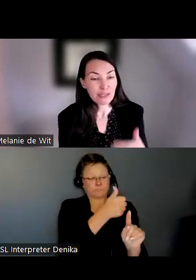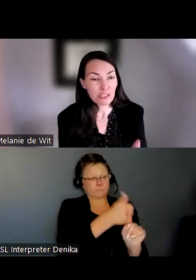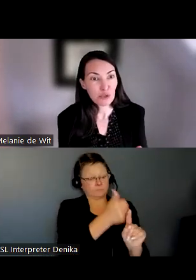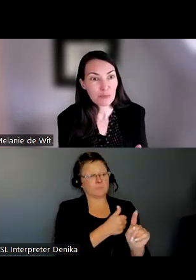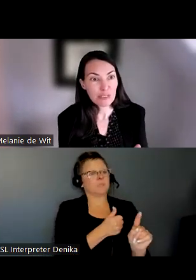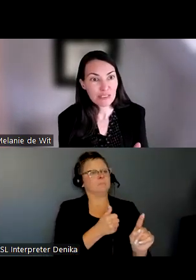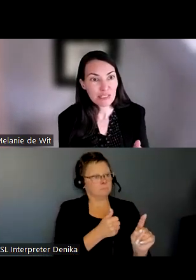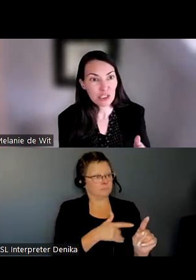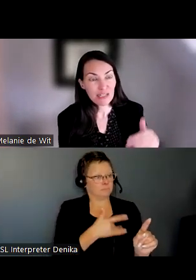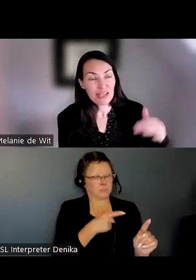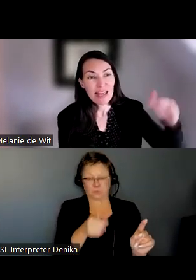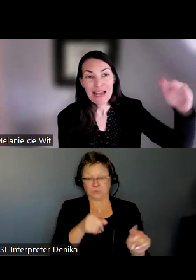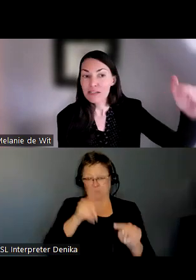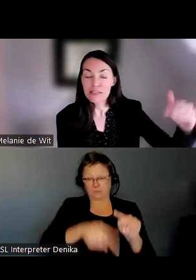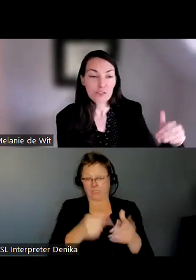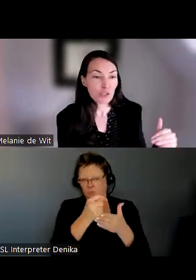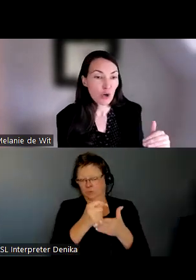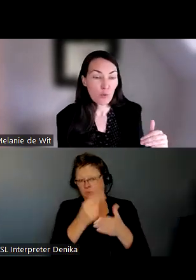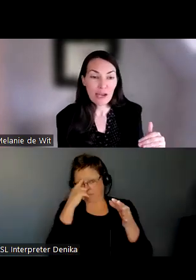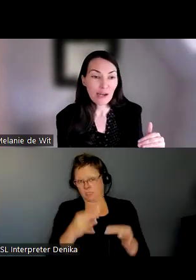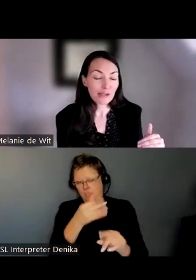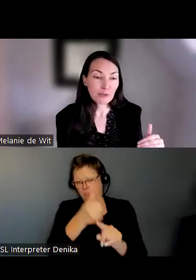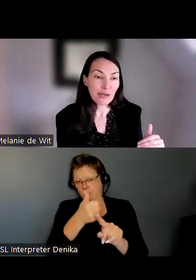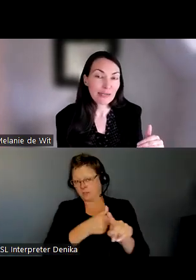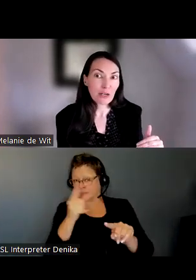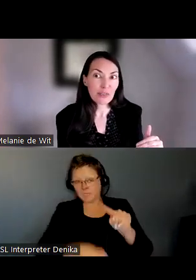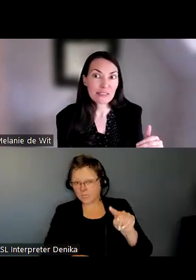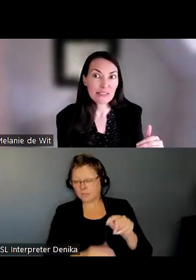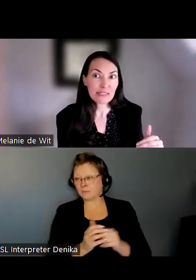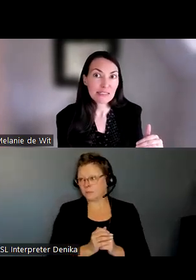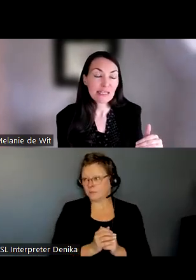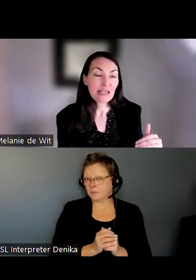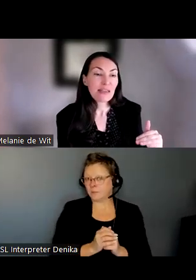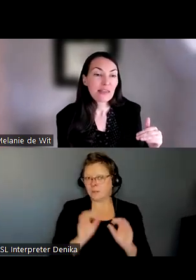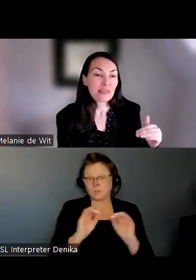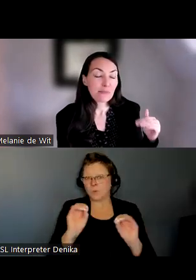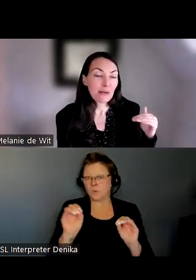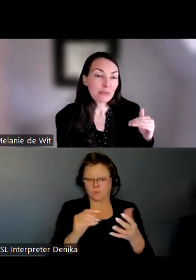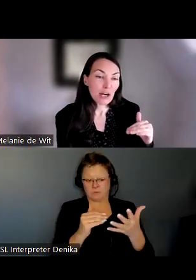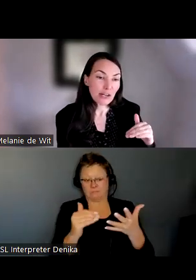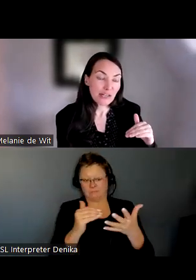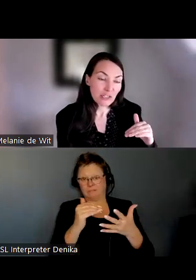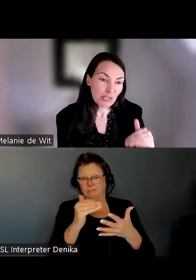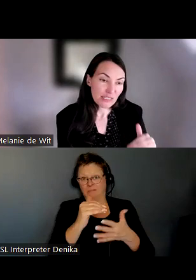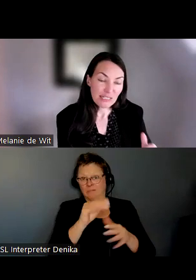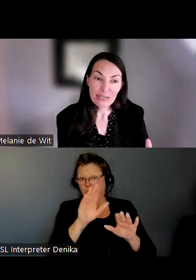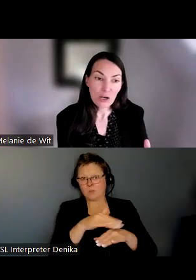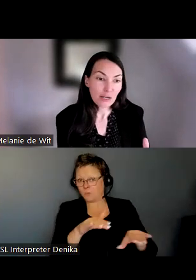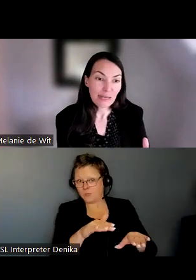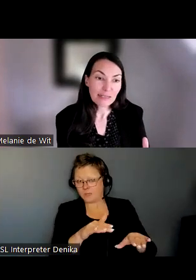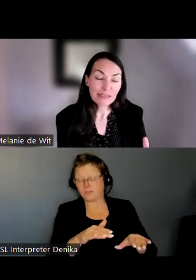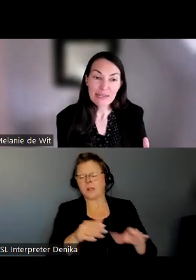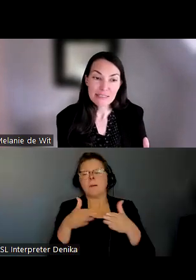of making a treatment decision, and there's no one higher ranking on this list, then the public guardian and